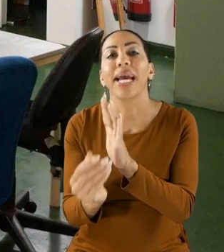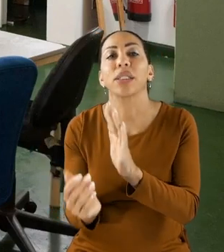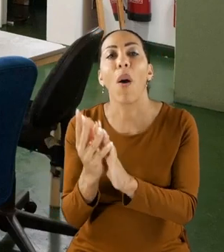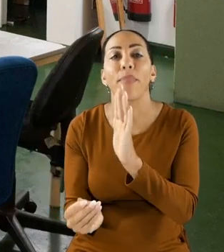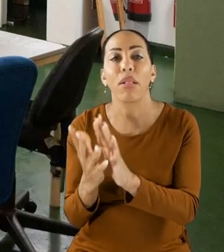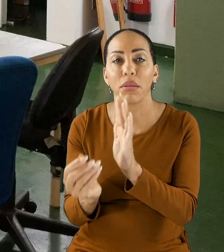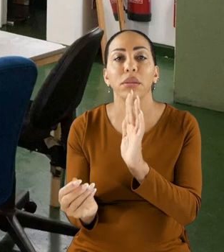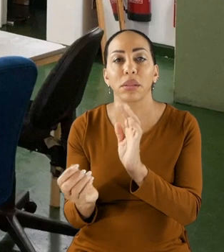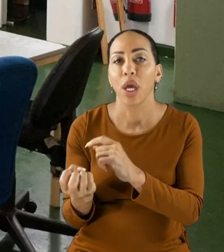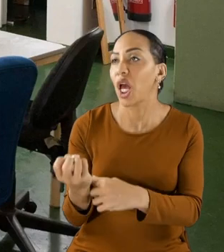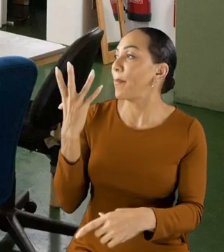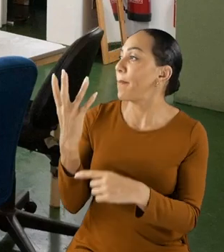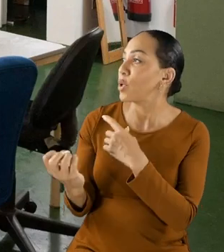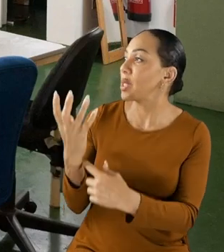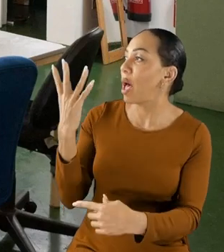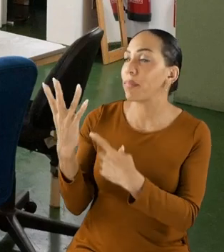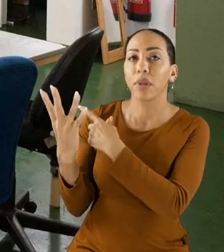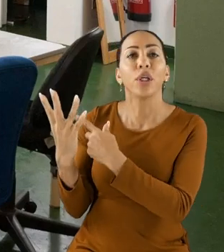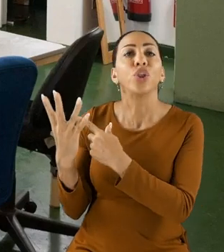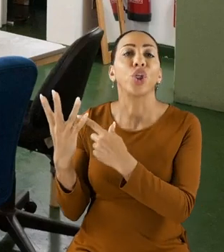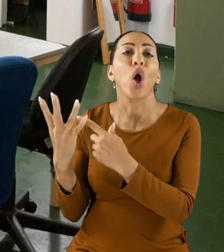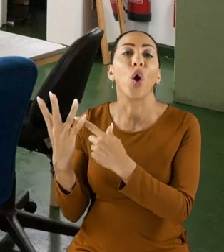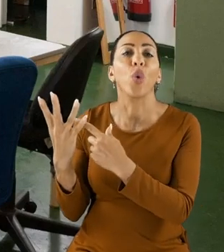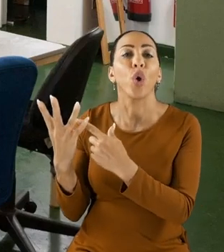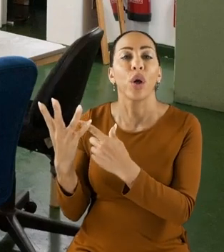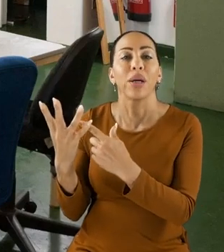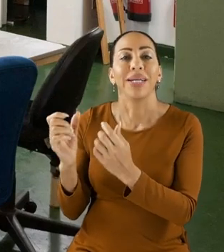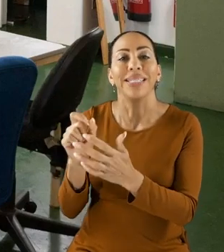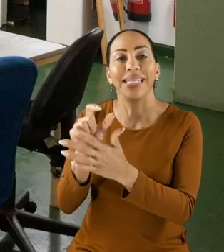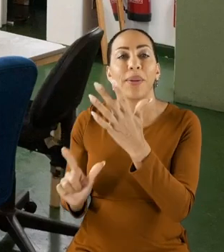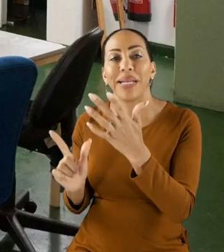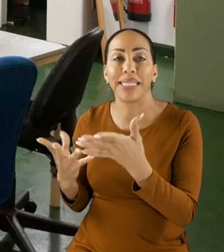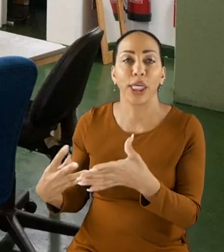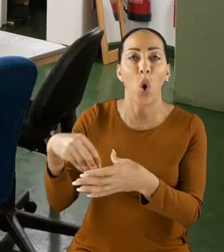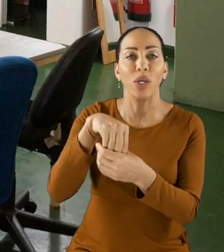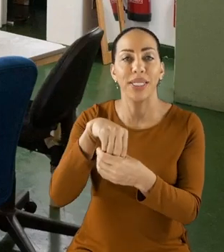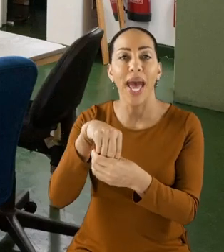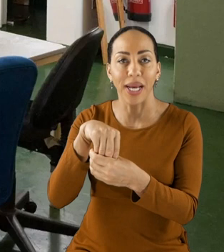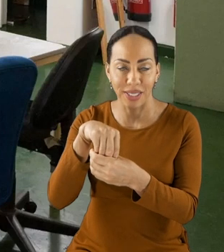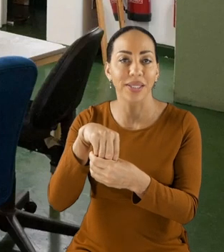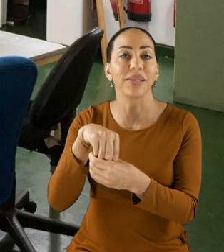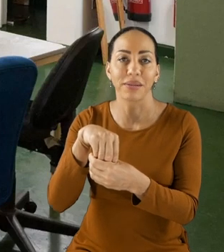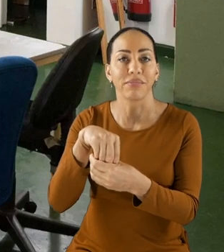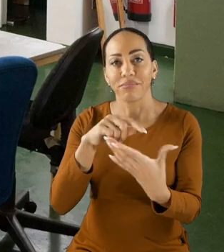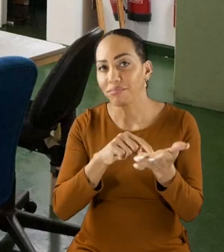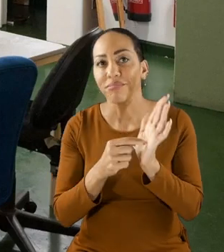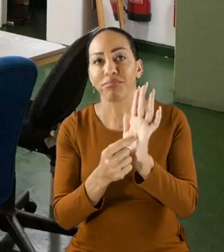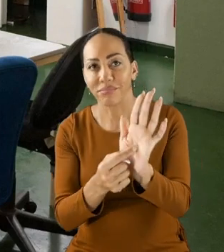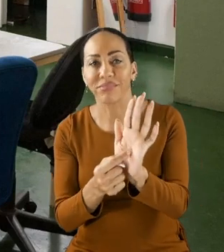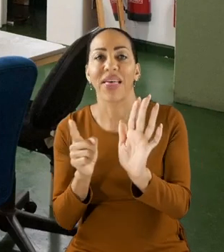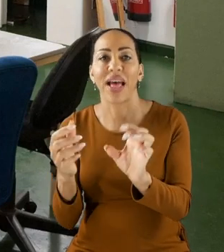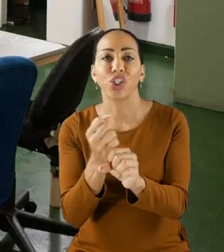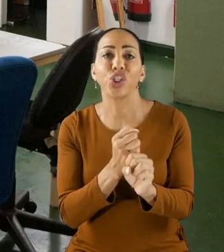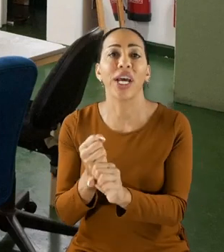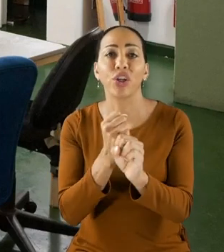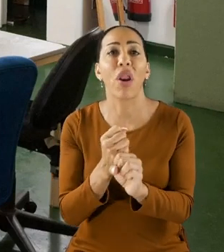beforehand or something, so it puts it in a wider context and it's not just your journey, but that this is a generalized problem that